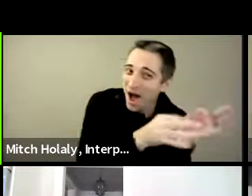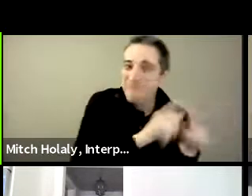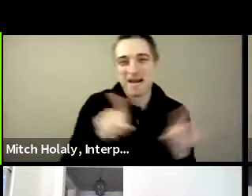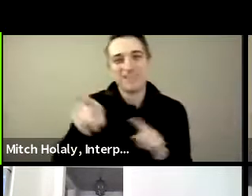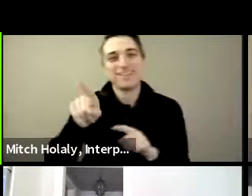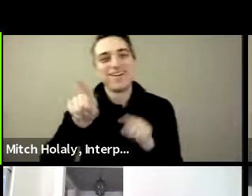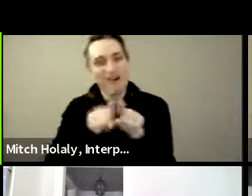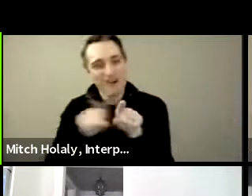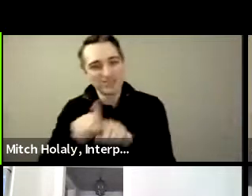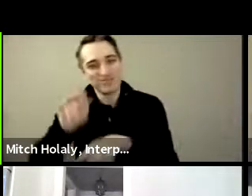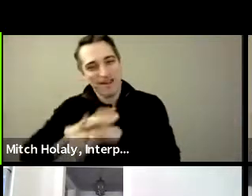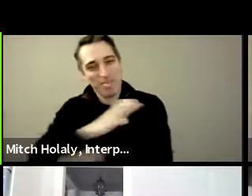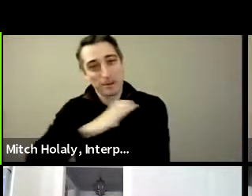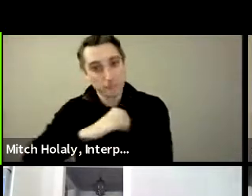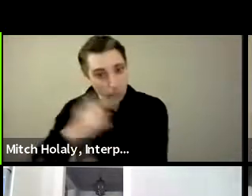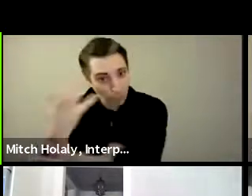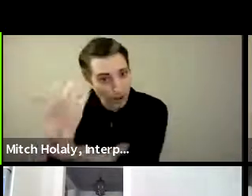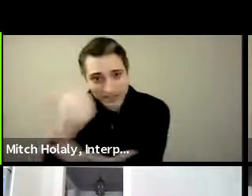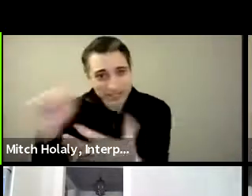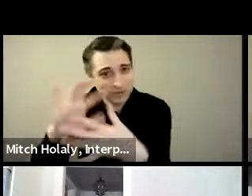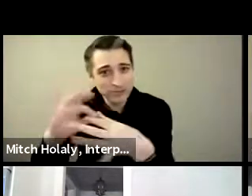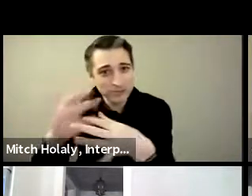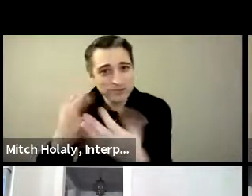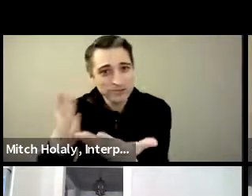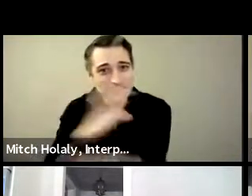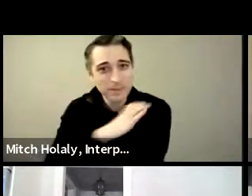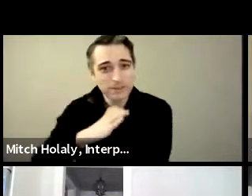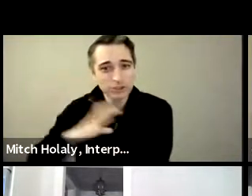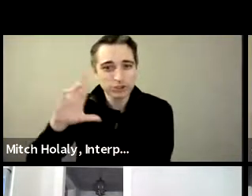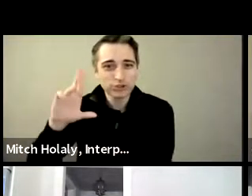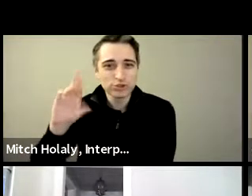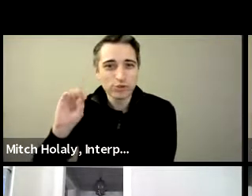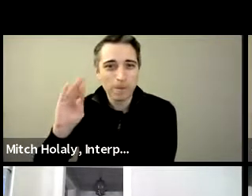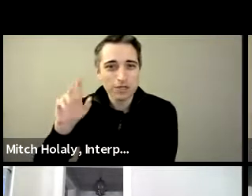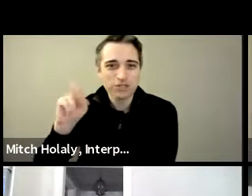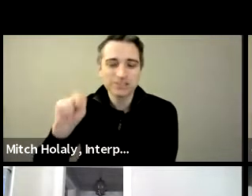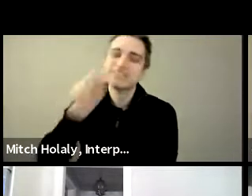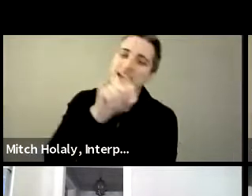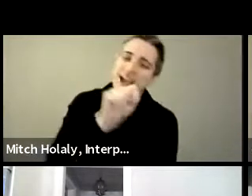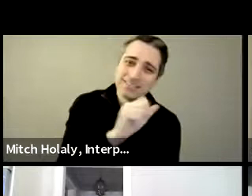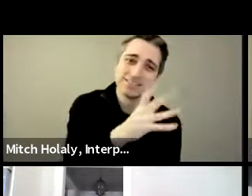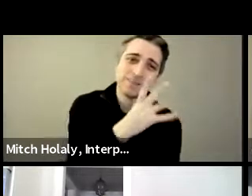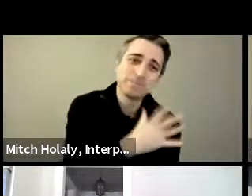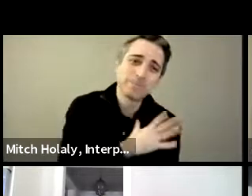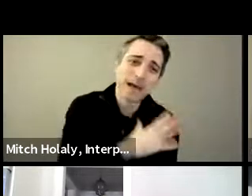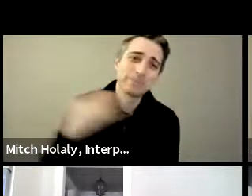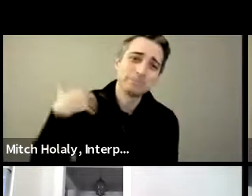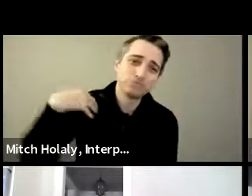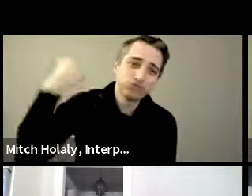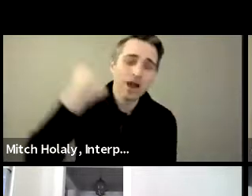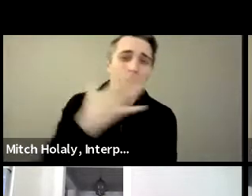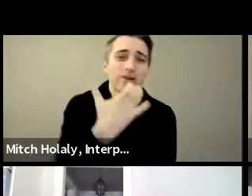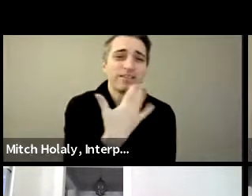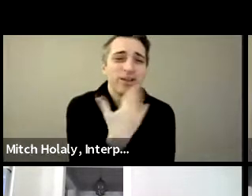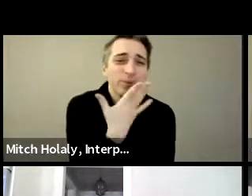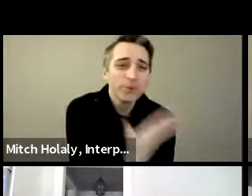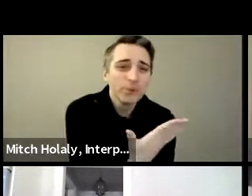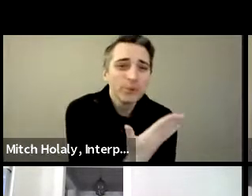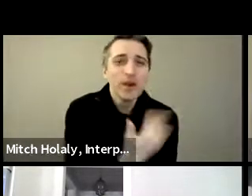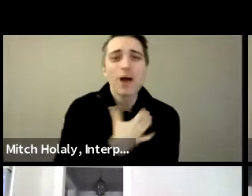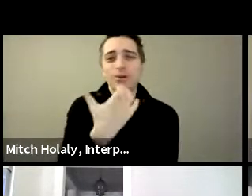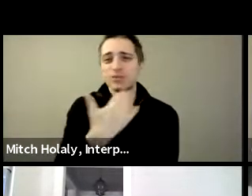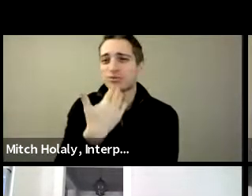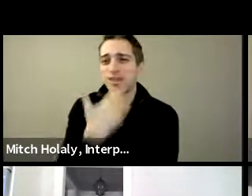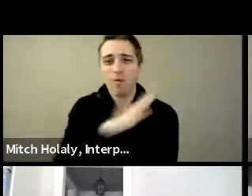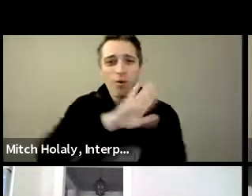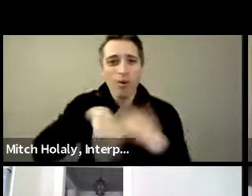commission. So would you like to say a few words, Commissioner Roberson? I absolutely. Madam Chair, I want to thank you. And I want to thank